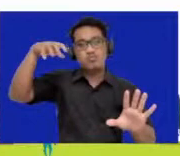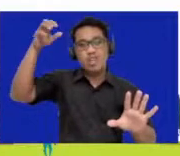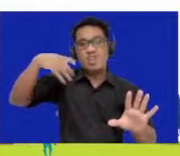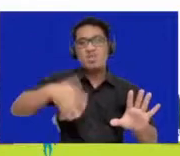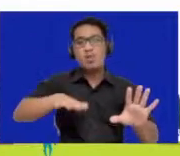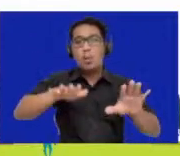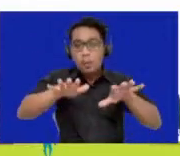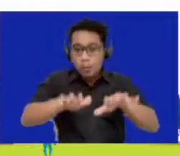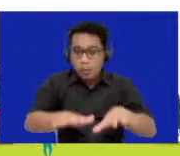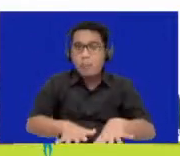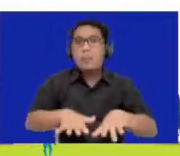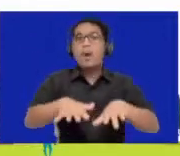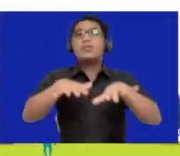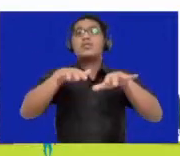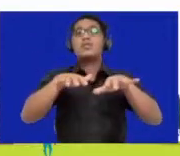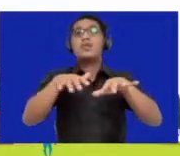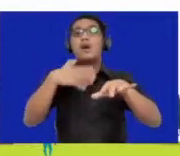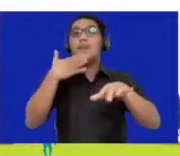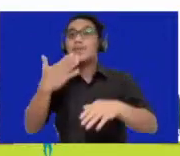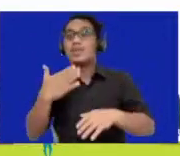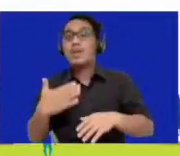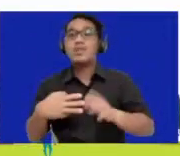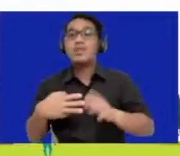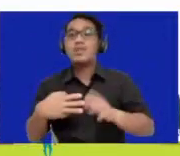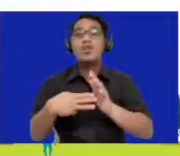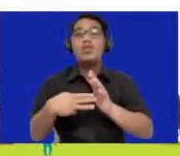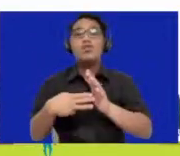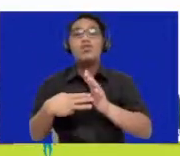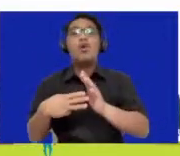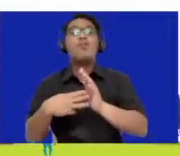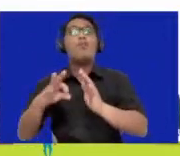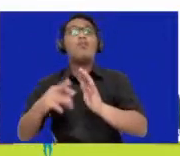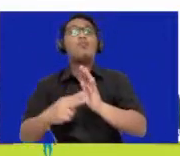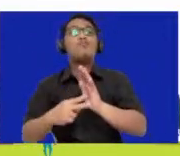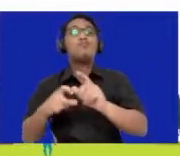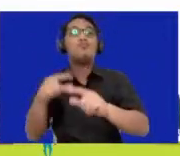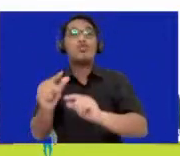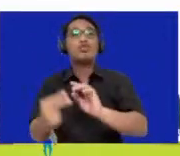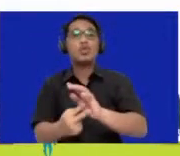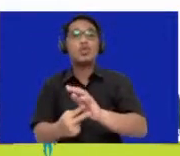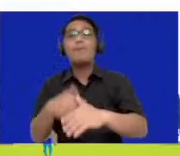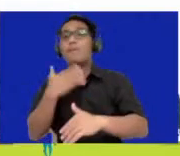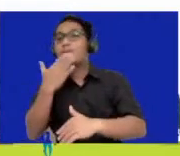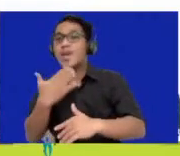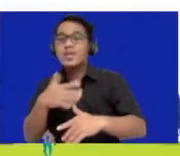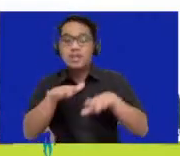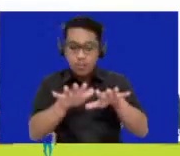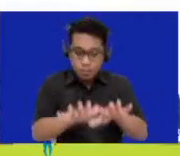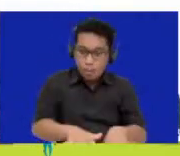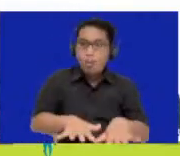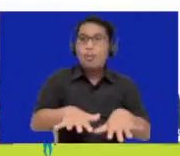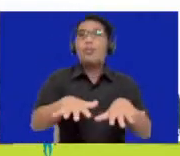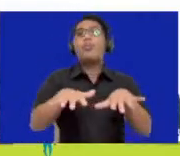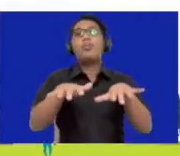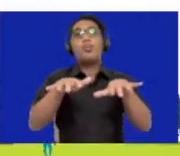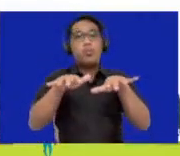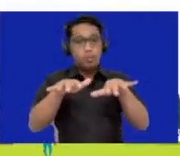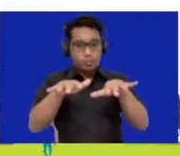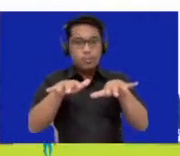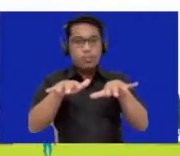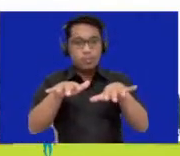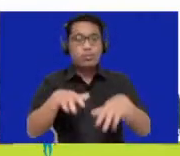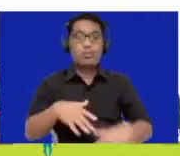of the country, which is inundated by floods. Bangladesh is also the most